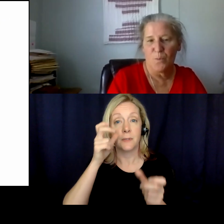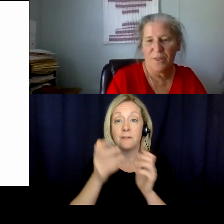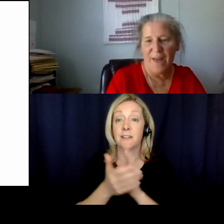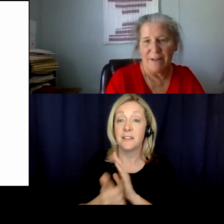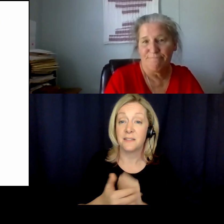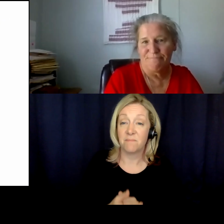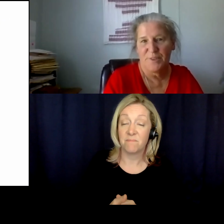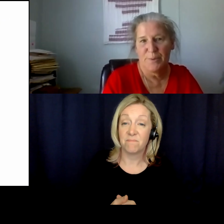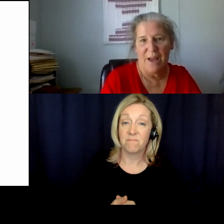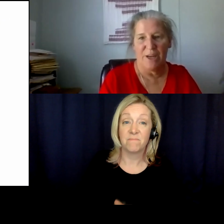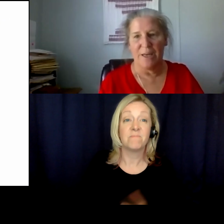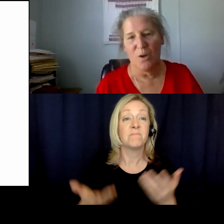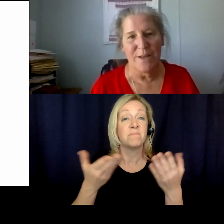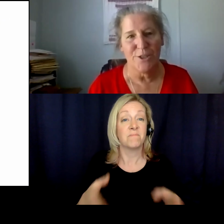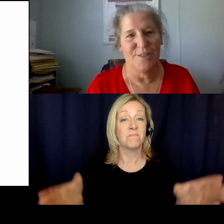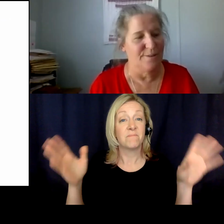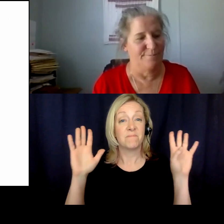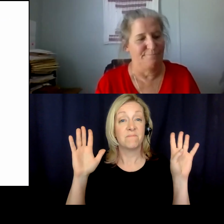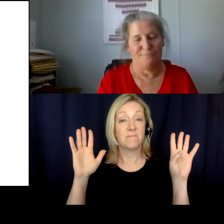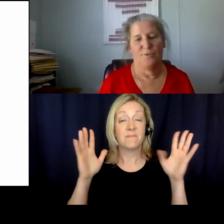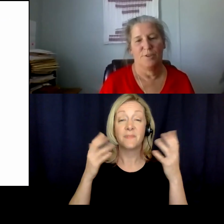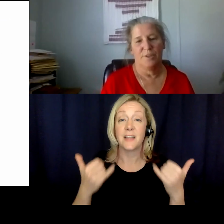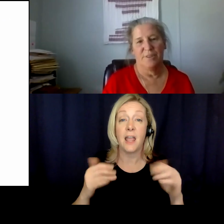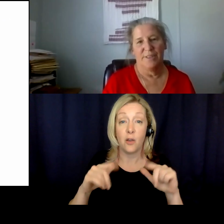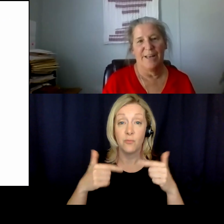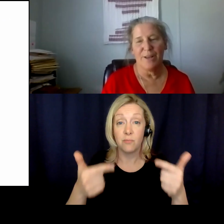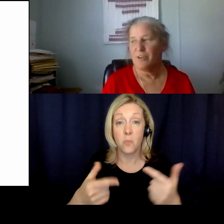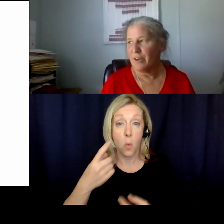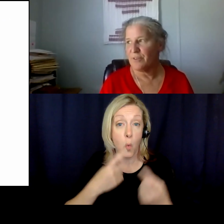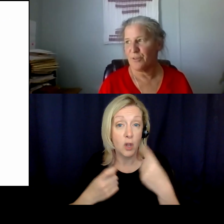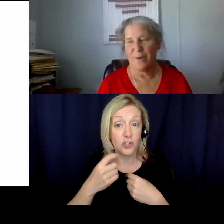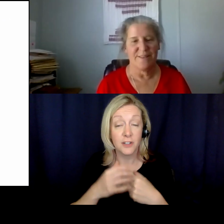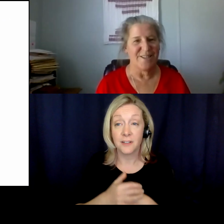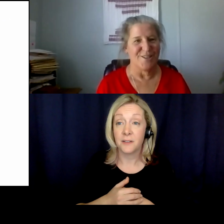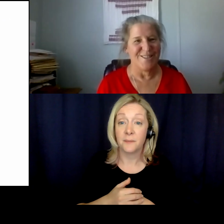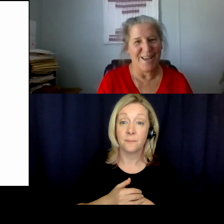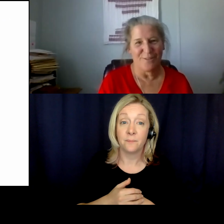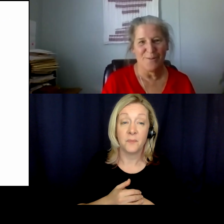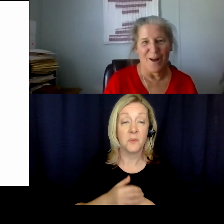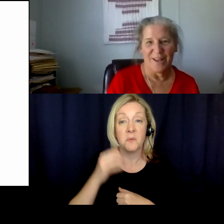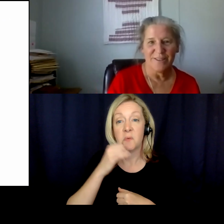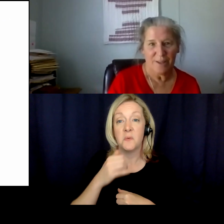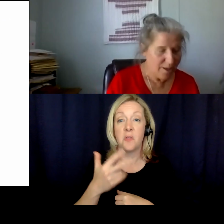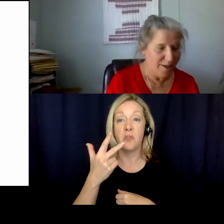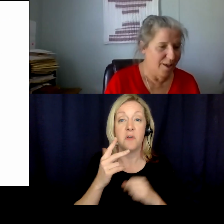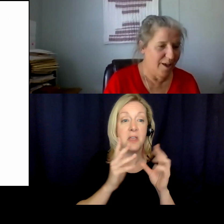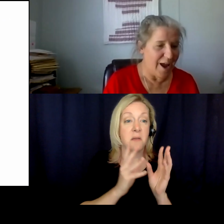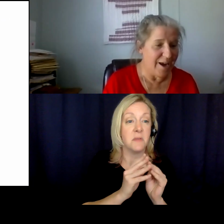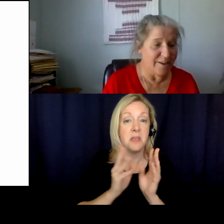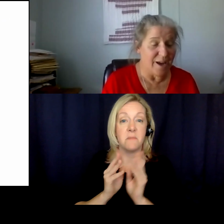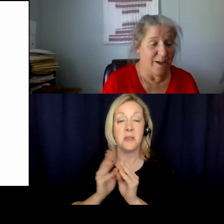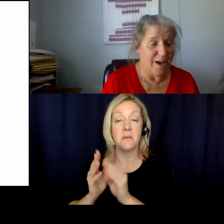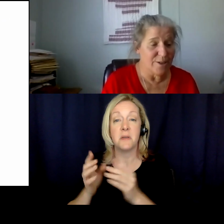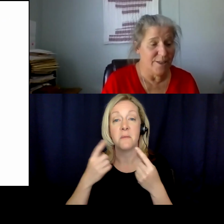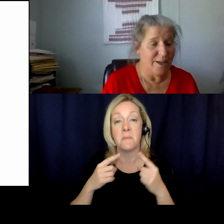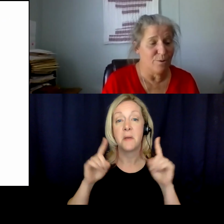Okay, so with that, do we have any questions? It only took us 3 sessions to get through all this.